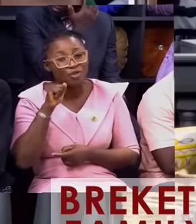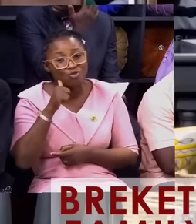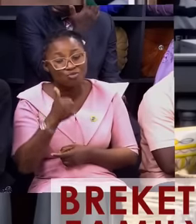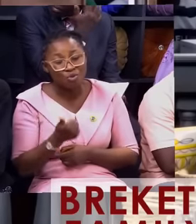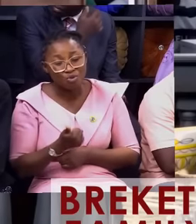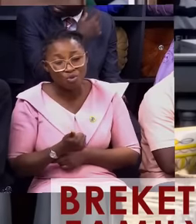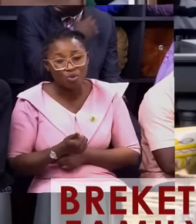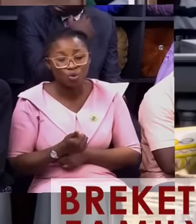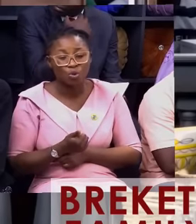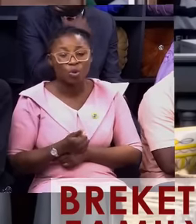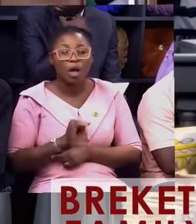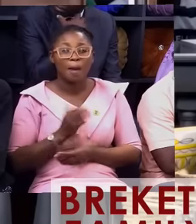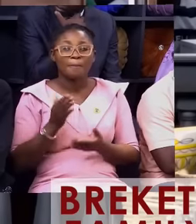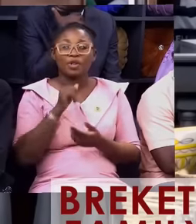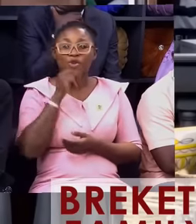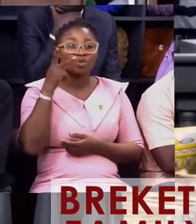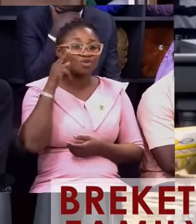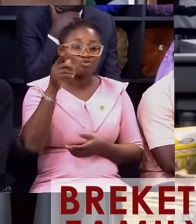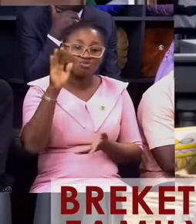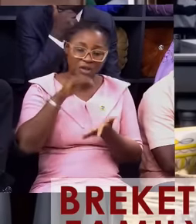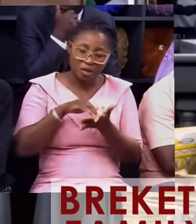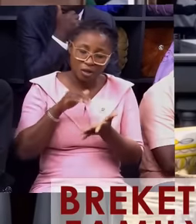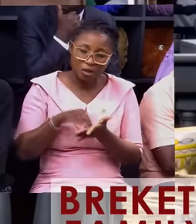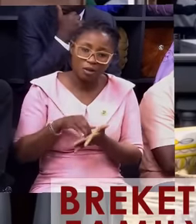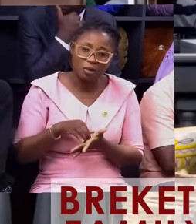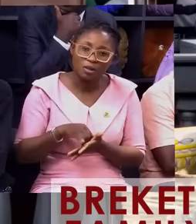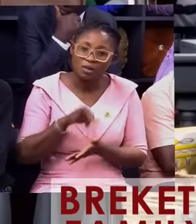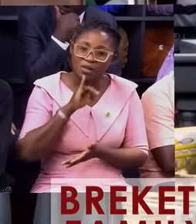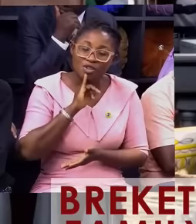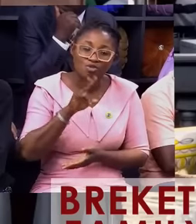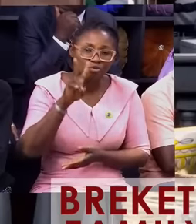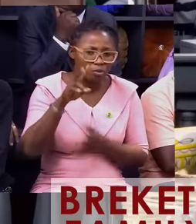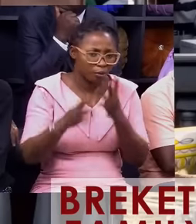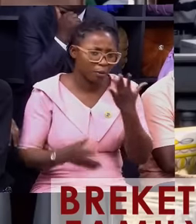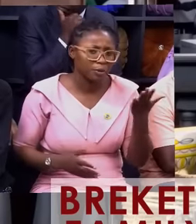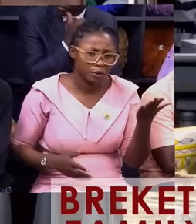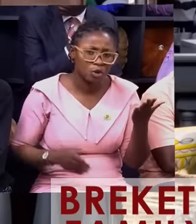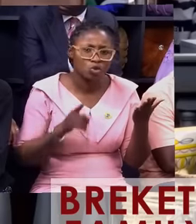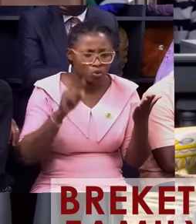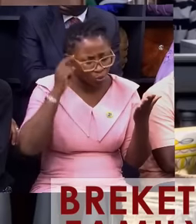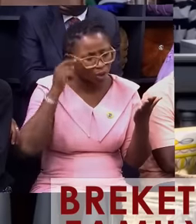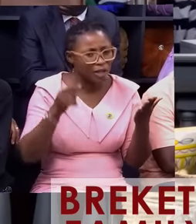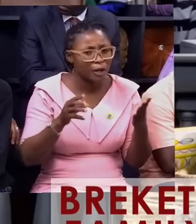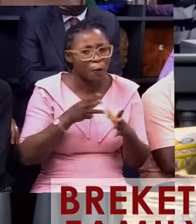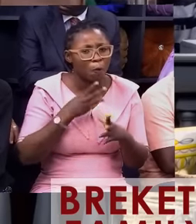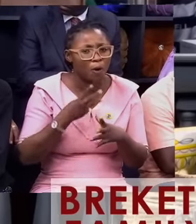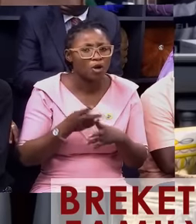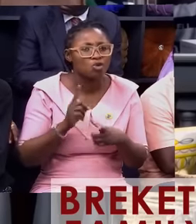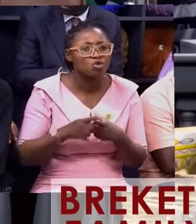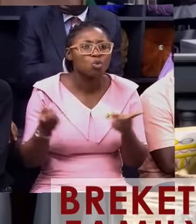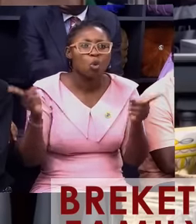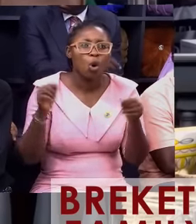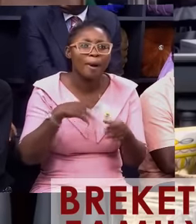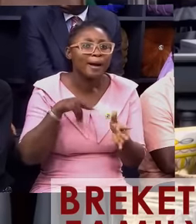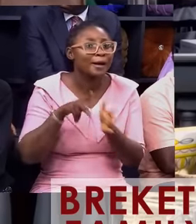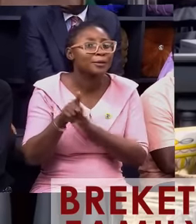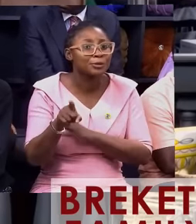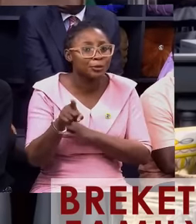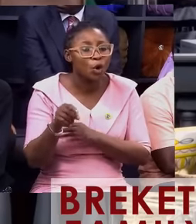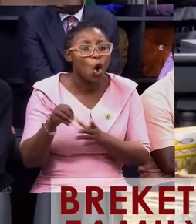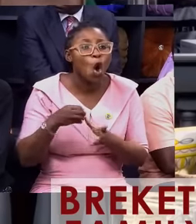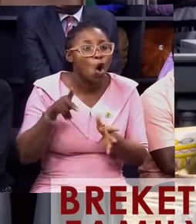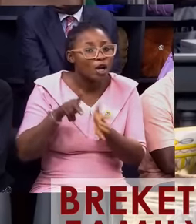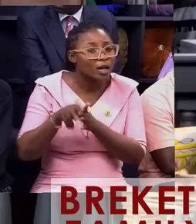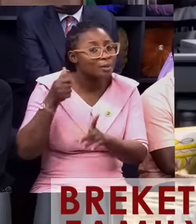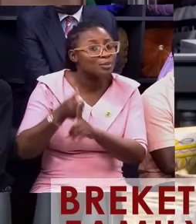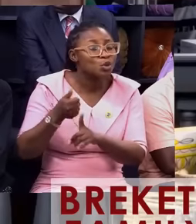tomorrow you I may not see you again is two things you will think whether is to come and kill you or to